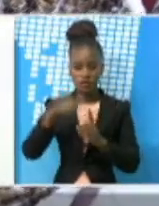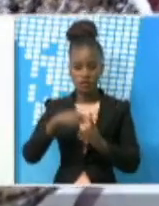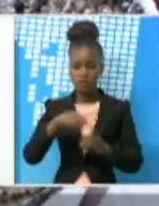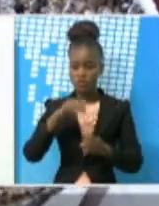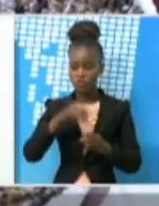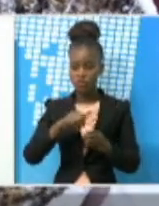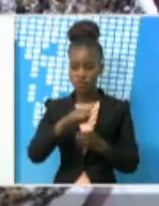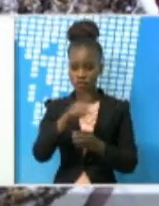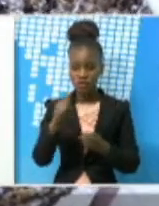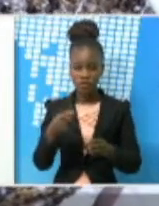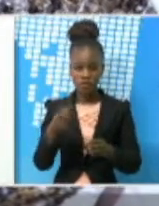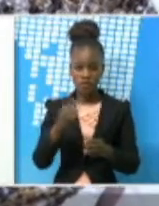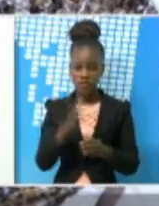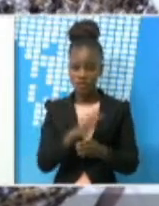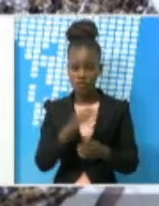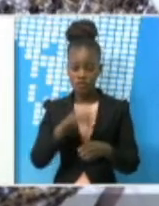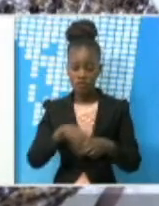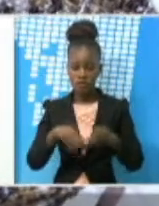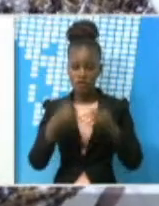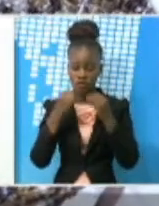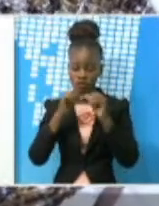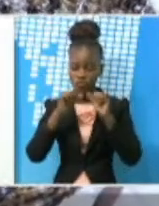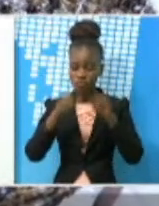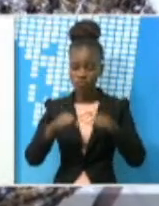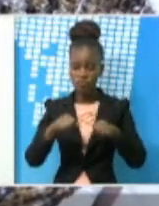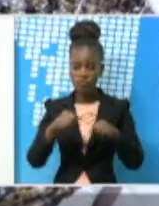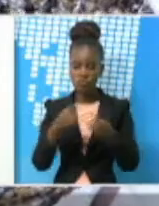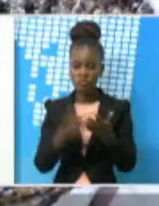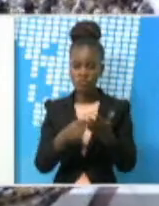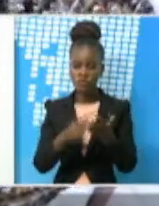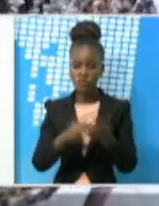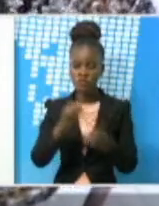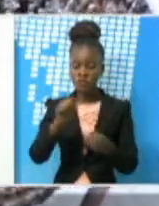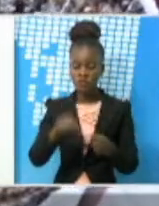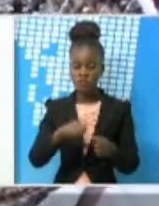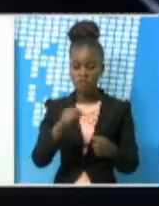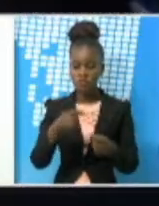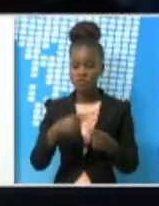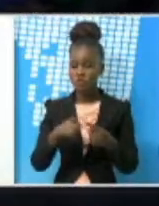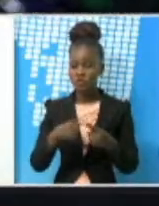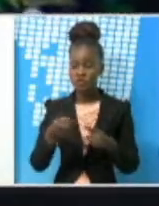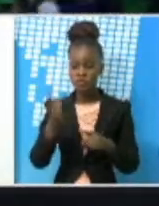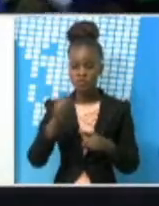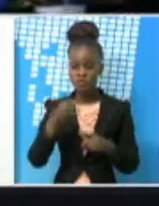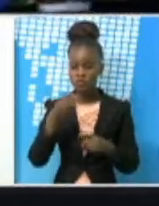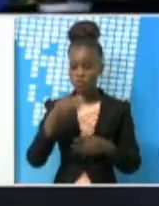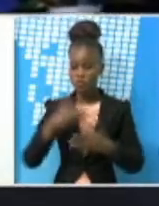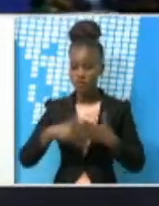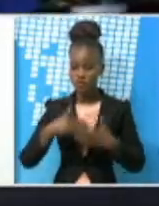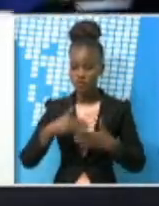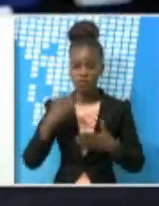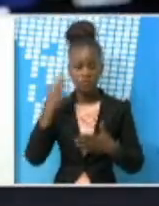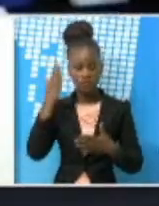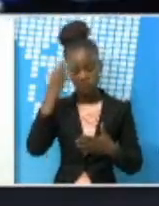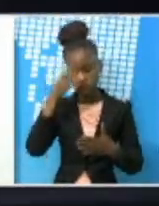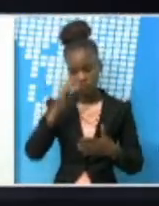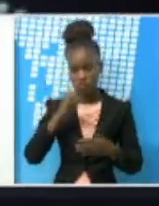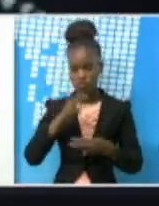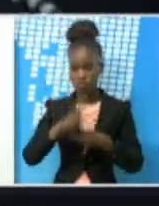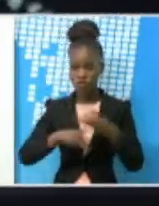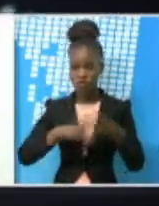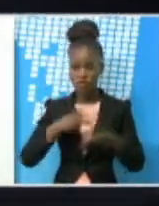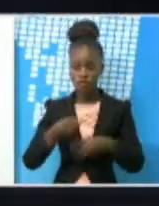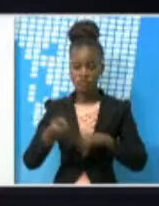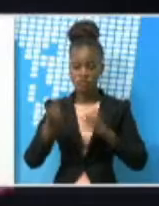on. Despite the industry's potential, Uganda hasn't had the same success as her neighboring East African nations in attracting the